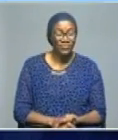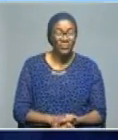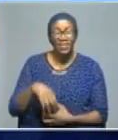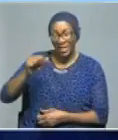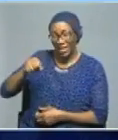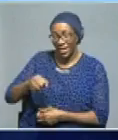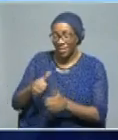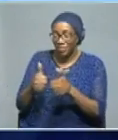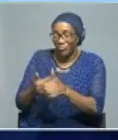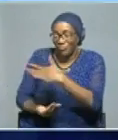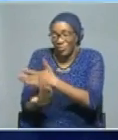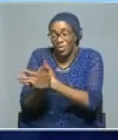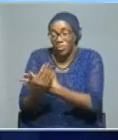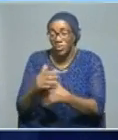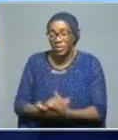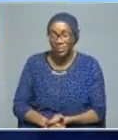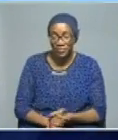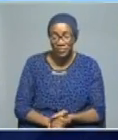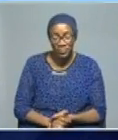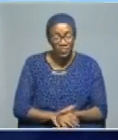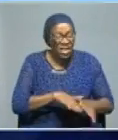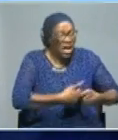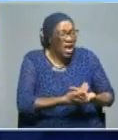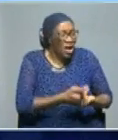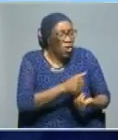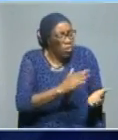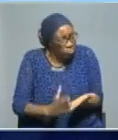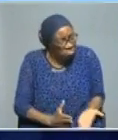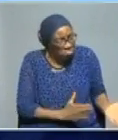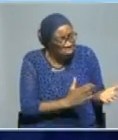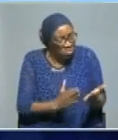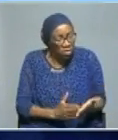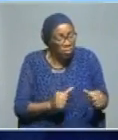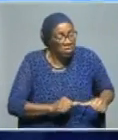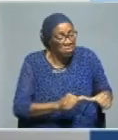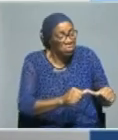good morning. How are preparations for the big continental event going? Are we all set?